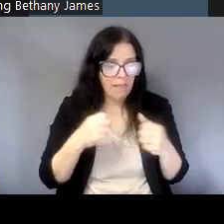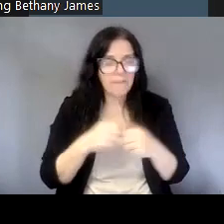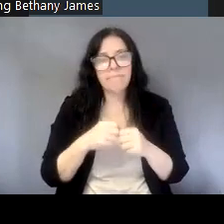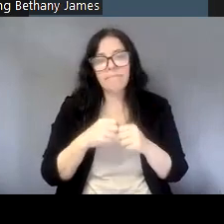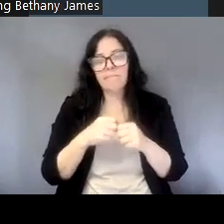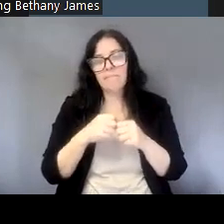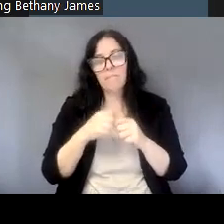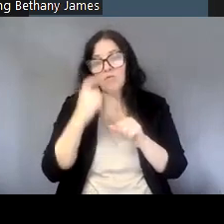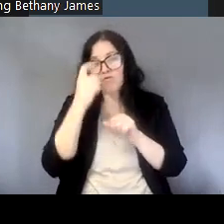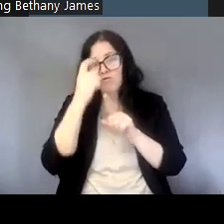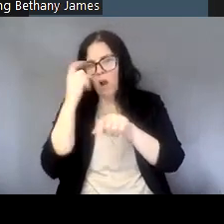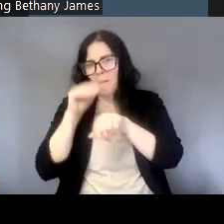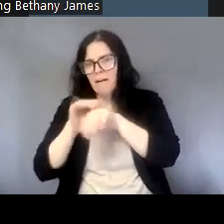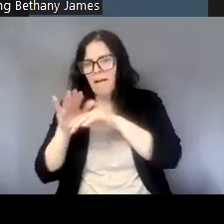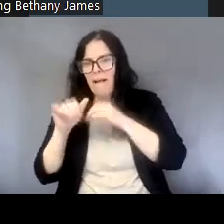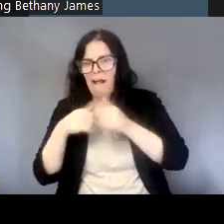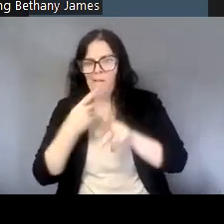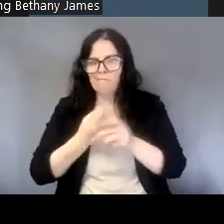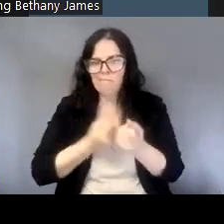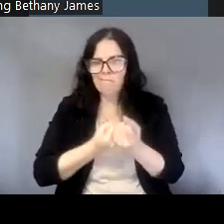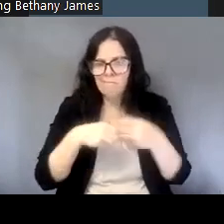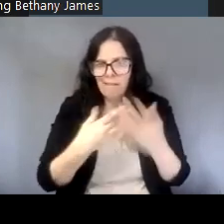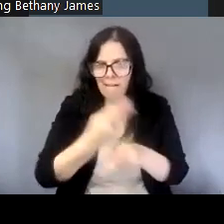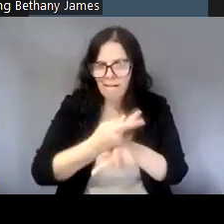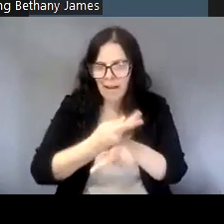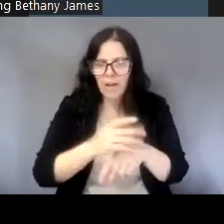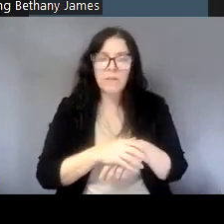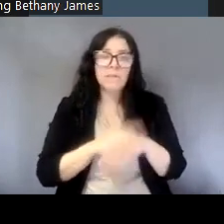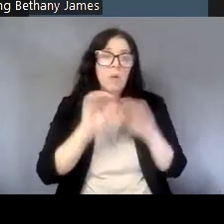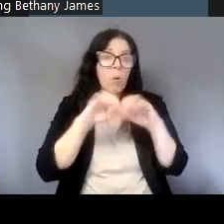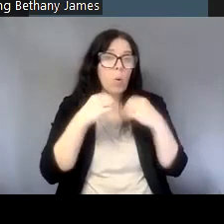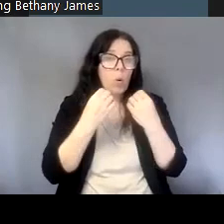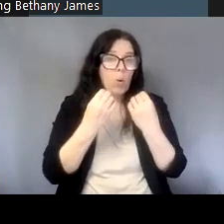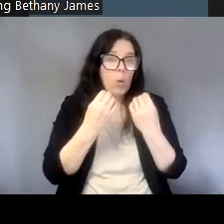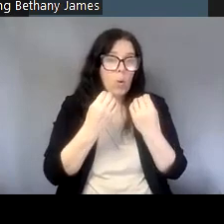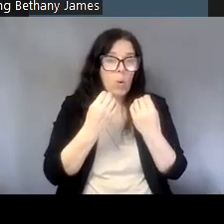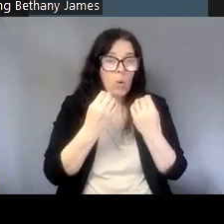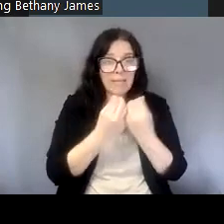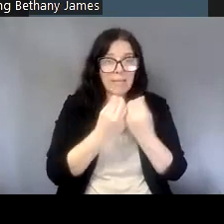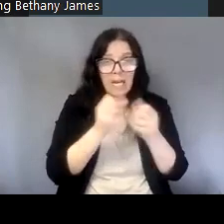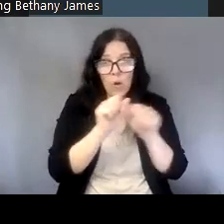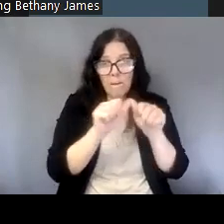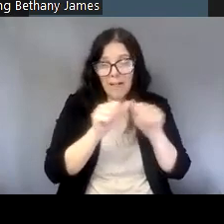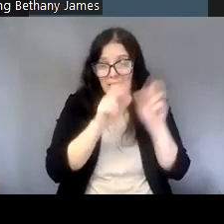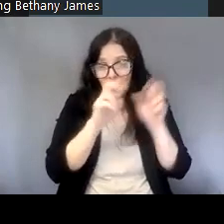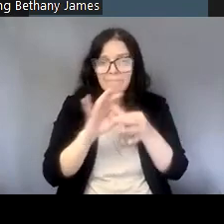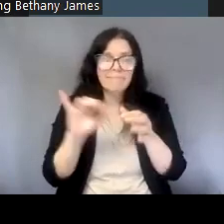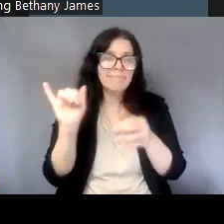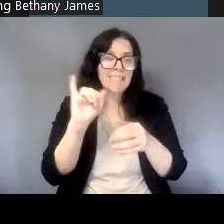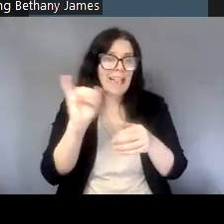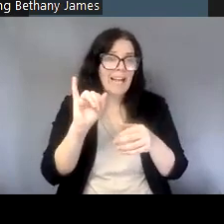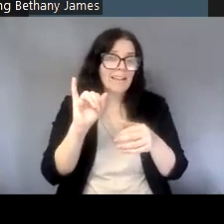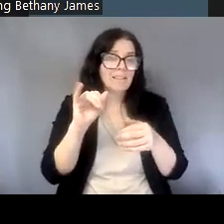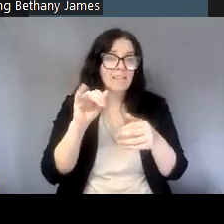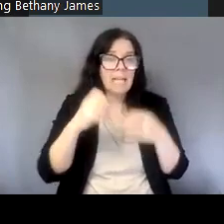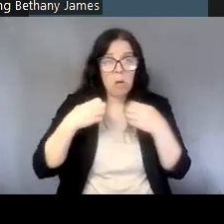care, organizational development issues such as emotional intelligence, implicit bias training, so forth and so